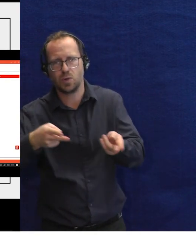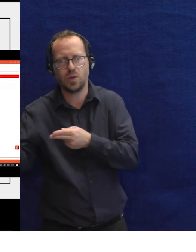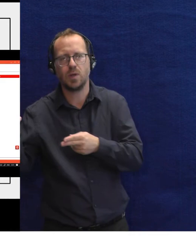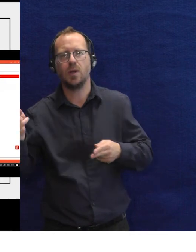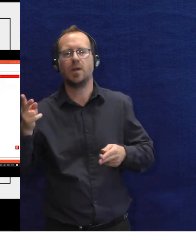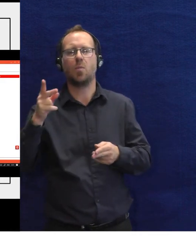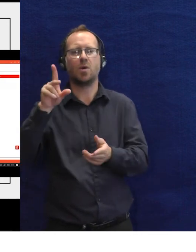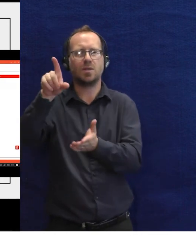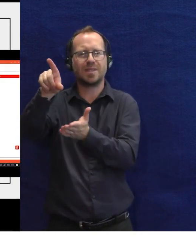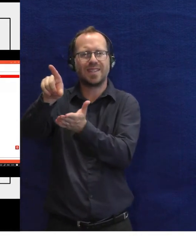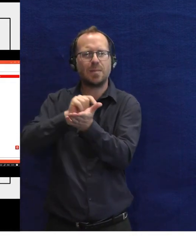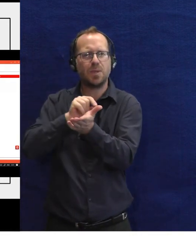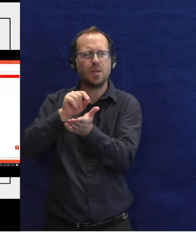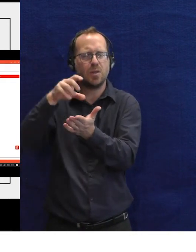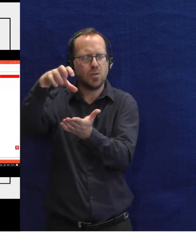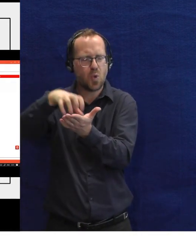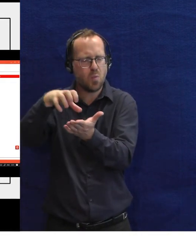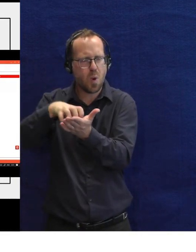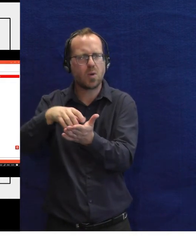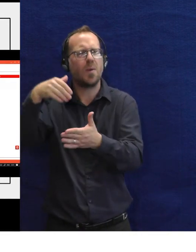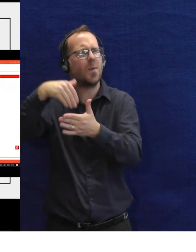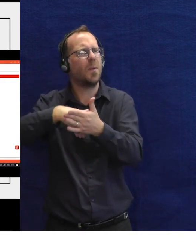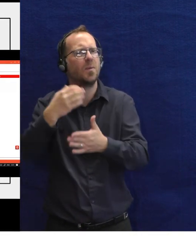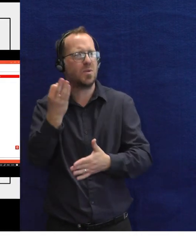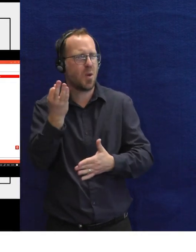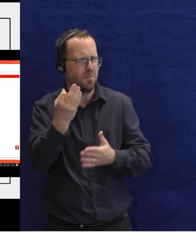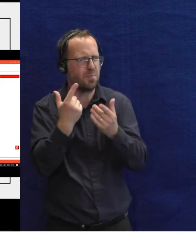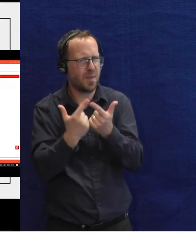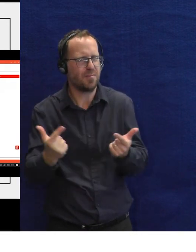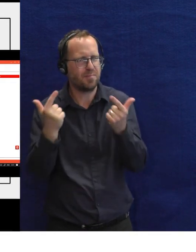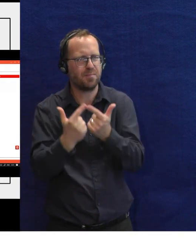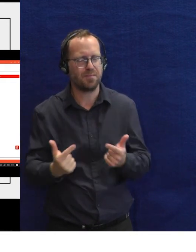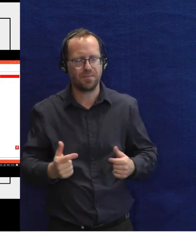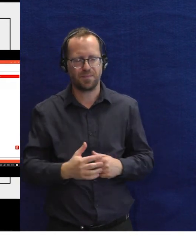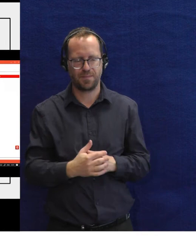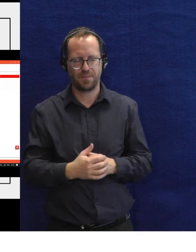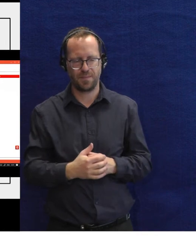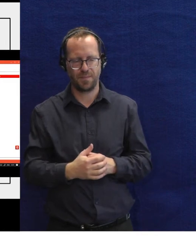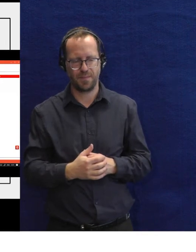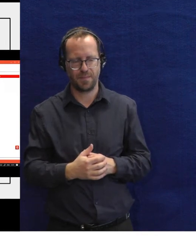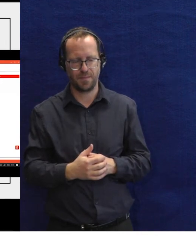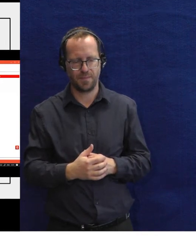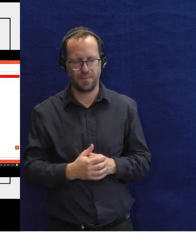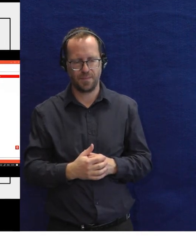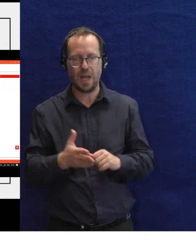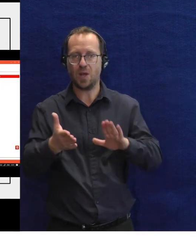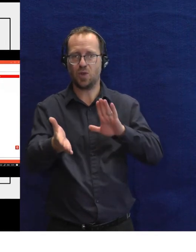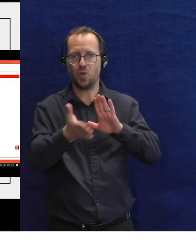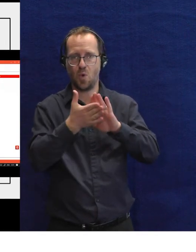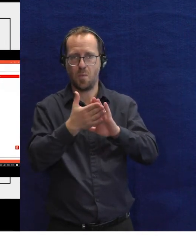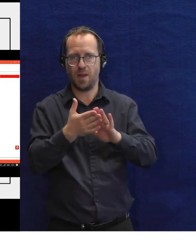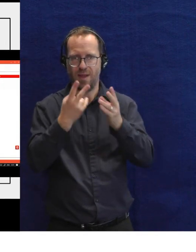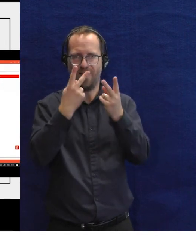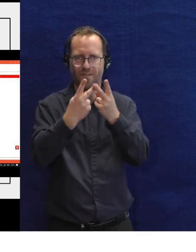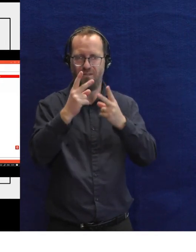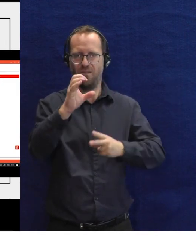to export a script file. A script file basically just uses the text which you typed, provides you a Word document